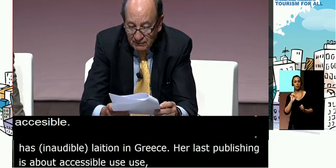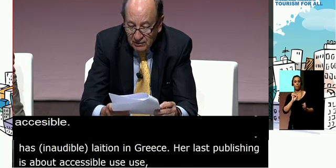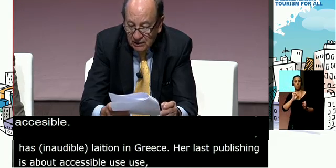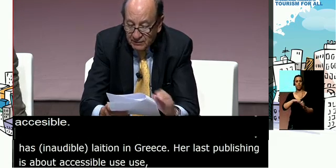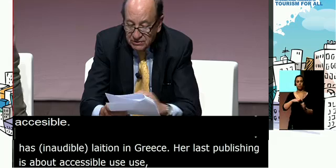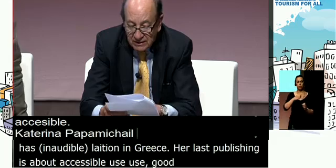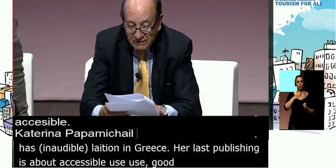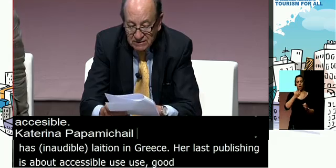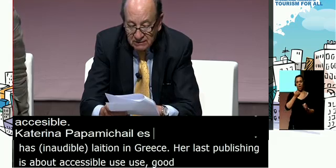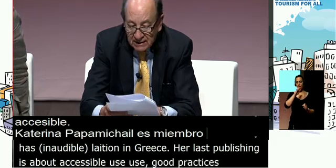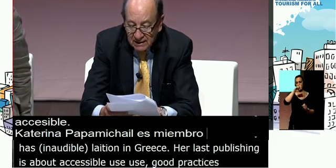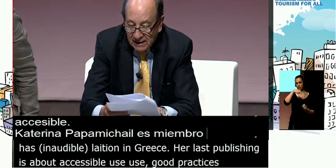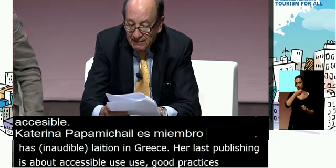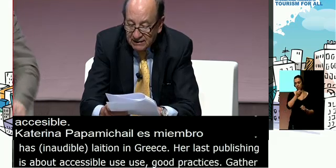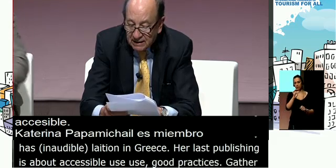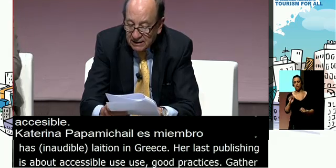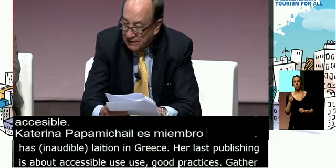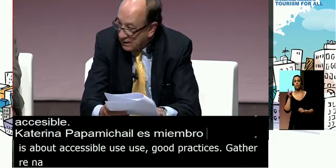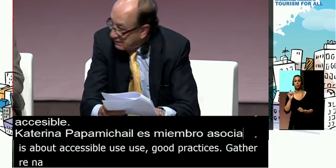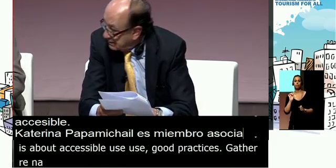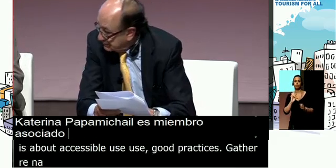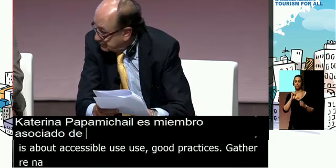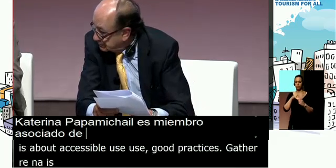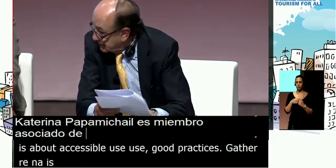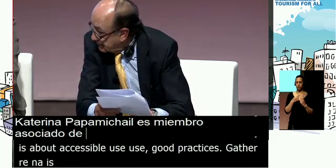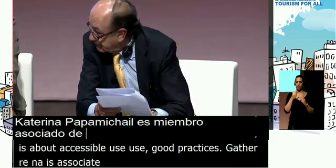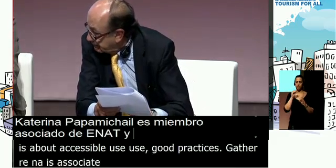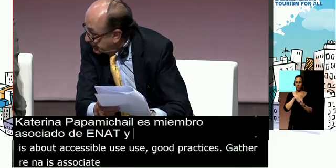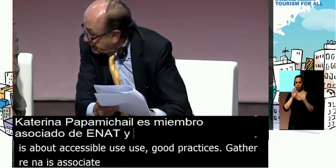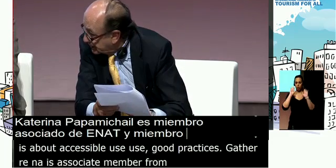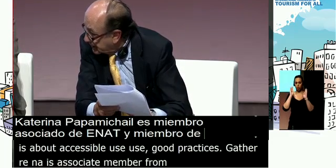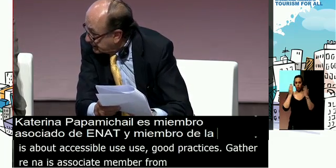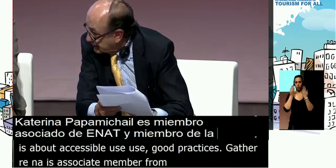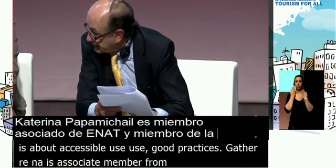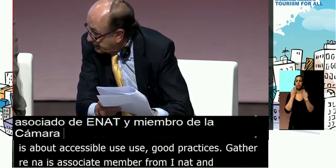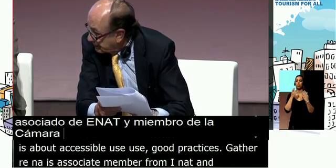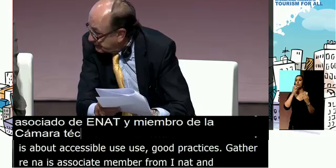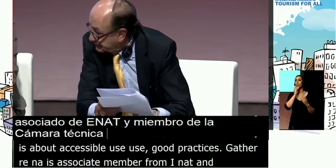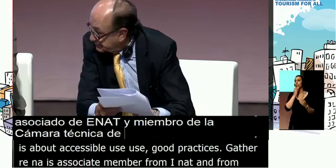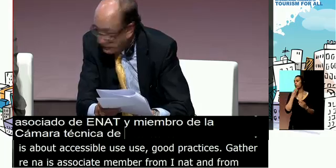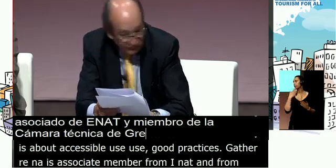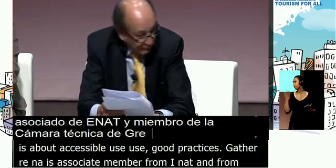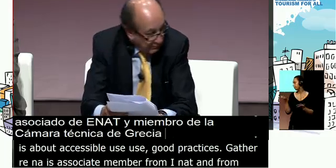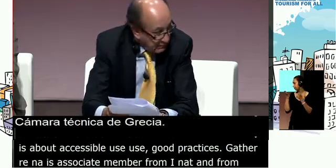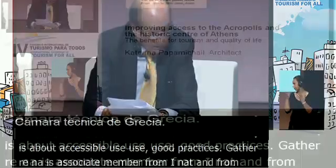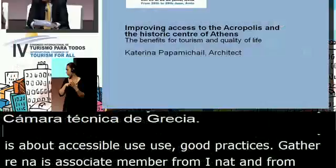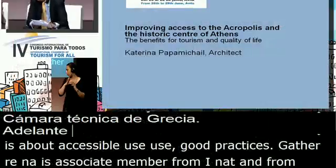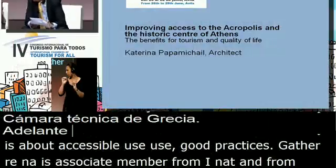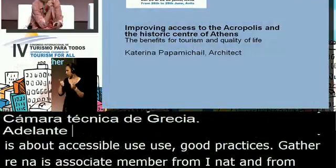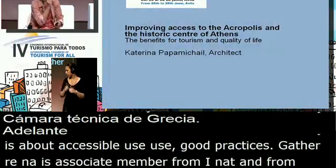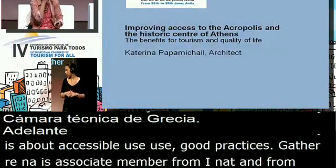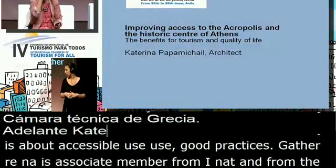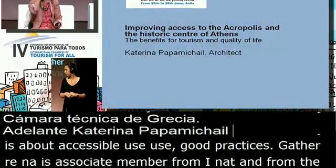Katharina is an associate member from INAT and from the Technic Chamber